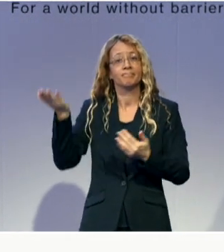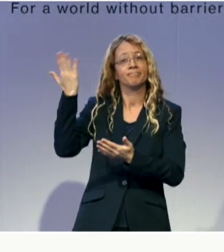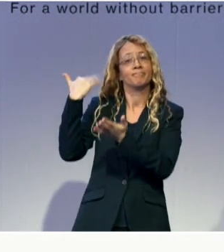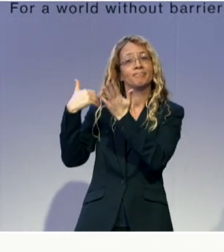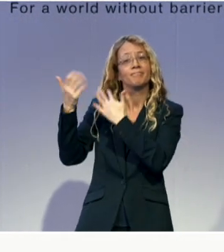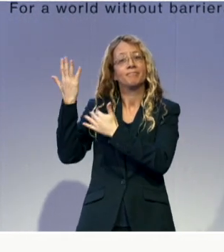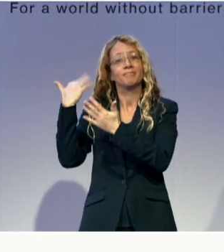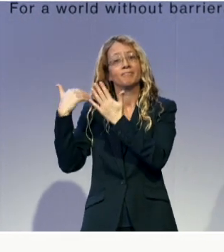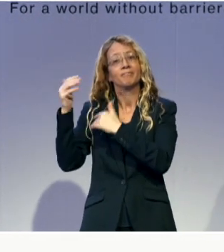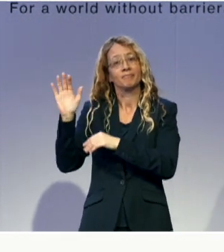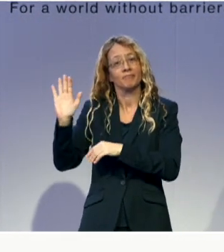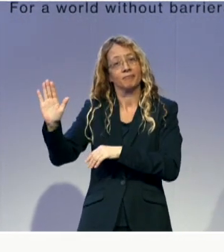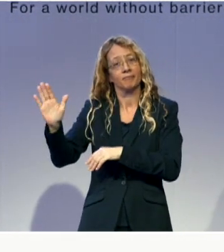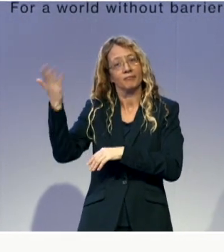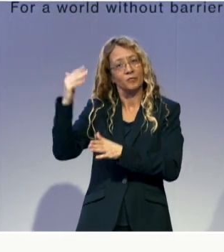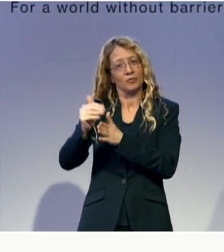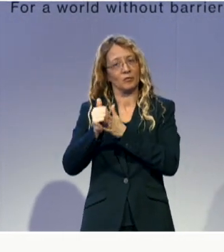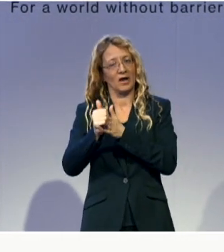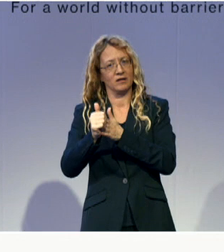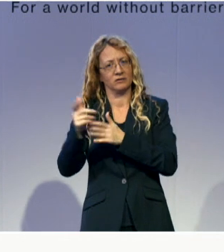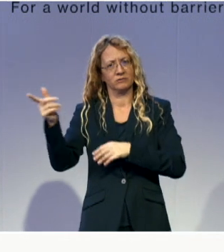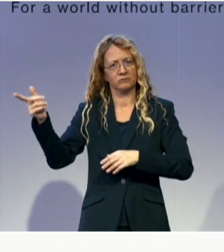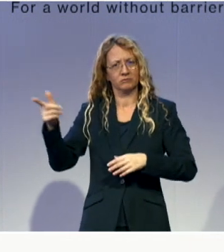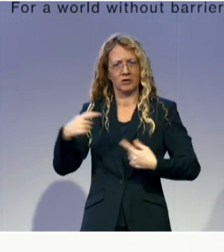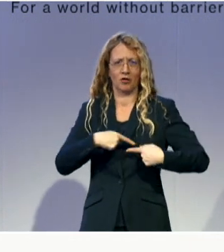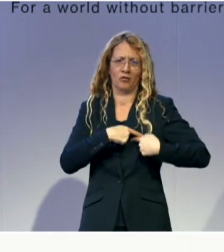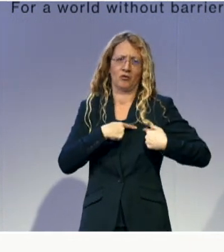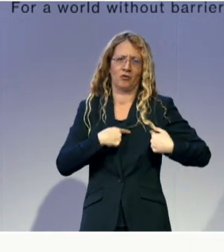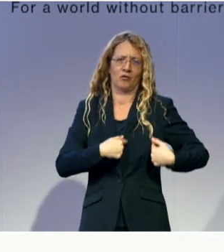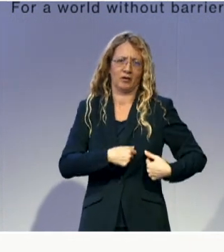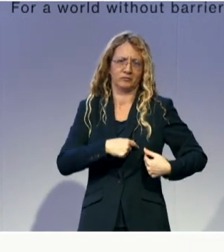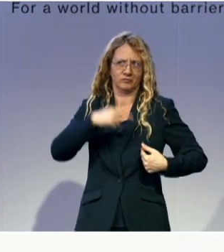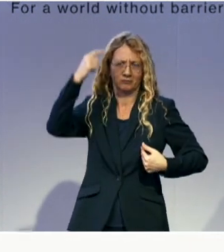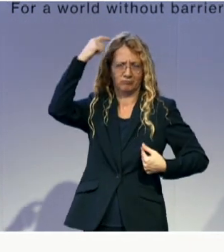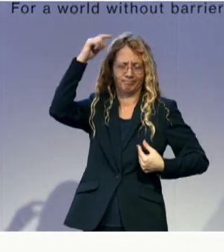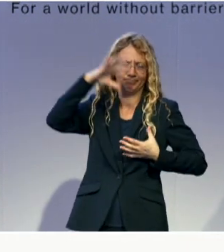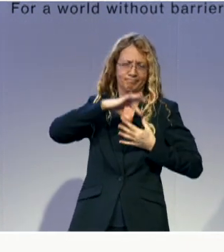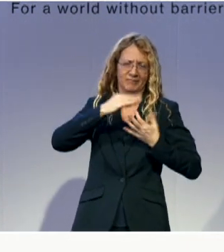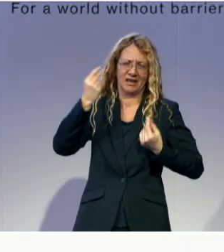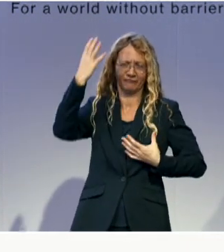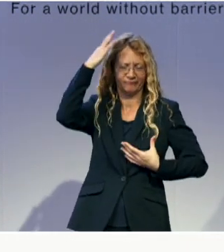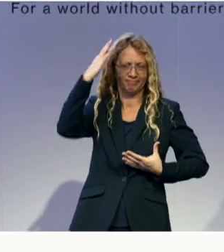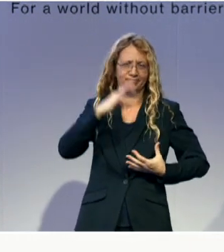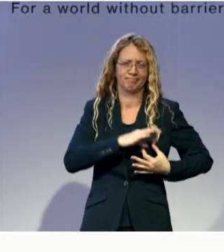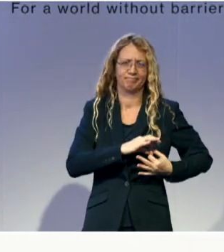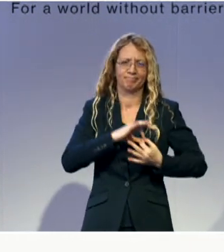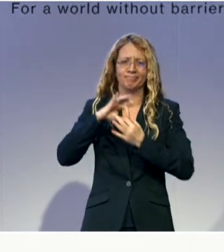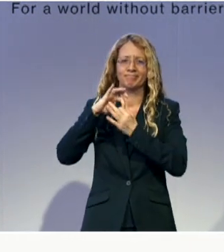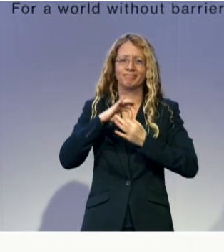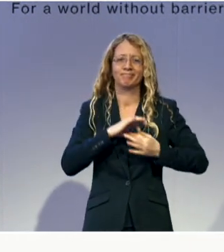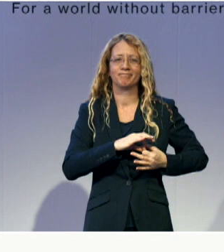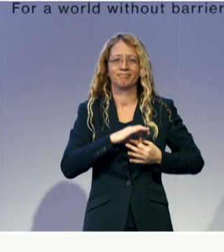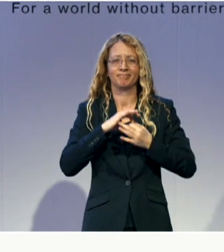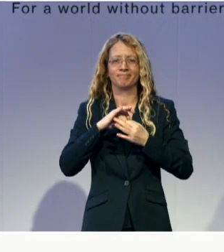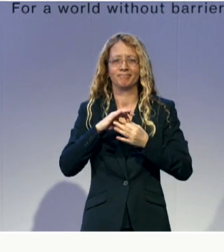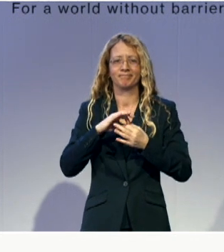heart and his head and his influence unconditionally for disability inclusion. Will